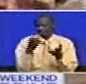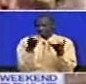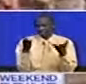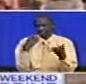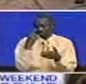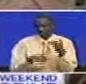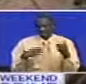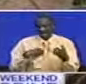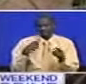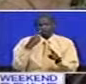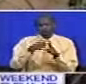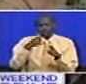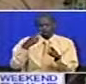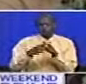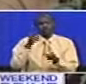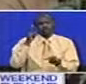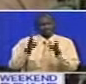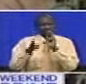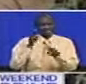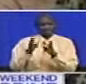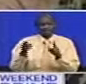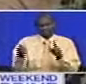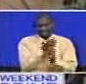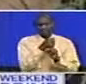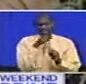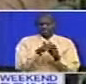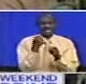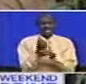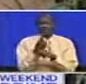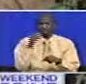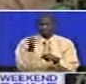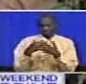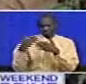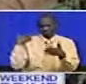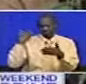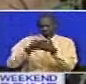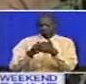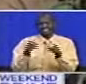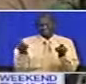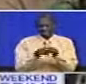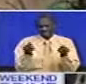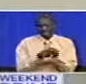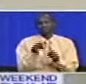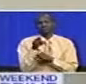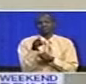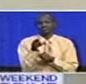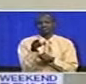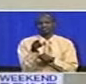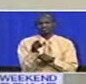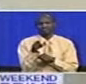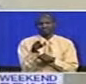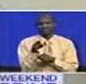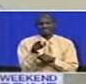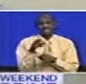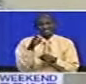has been a total of 22 kidnappings in the last 11 months, all of them similar in nature. It becomes